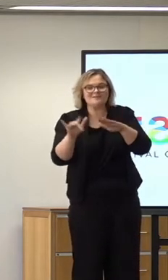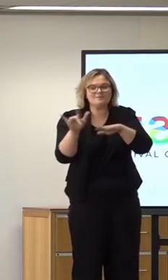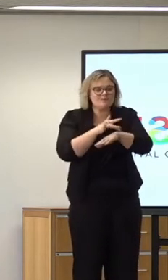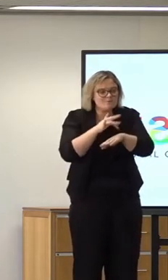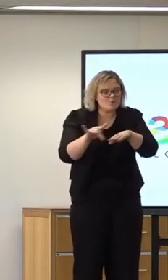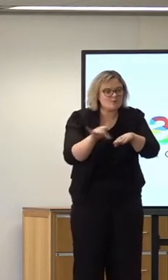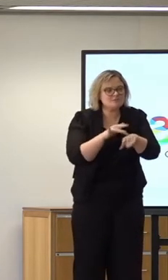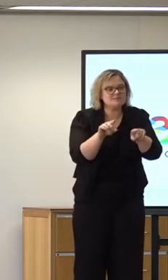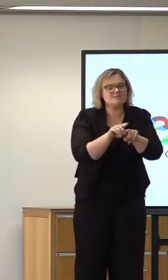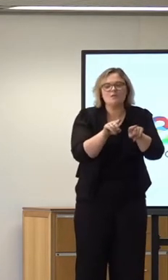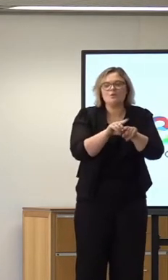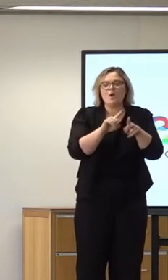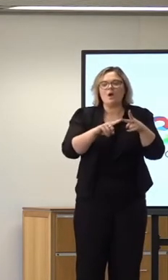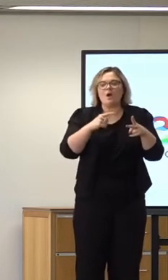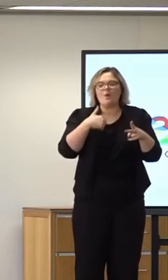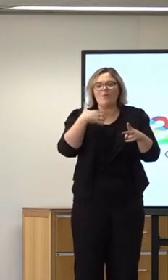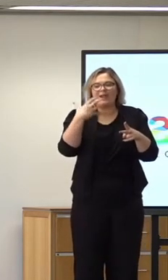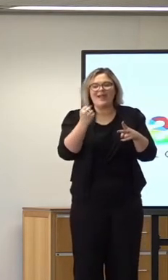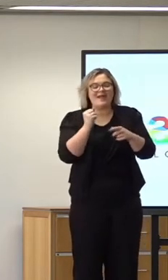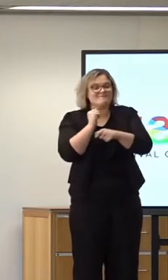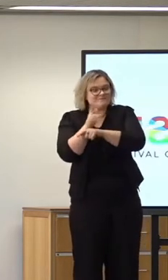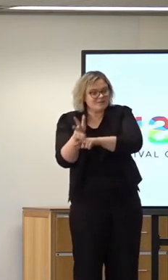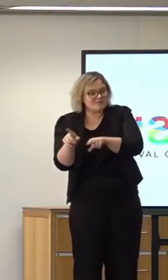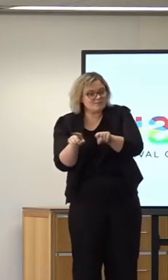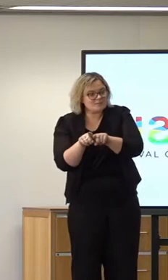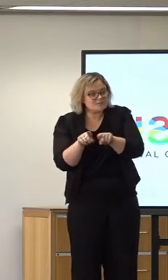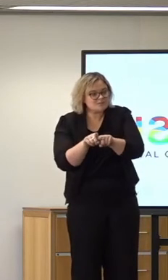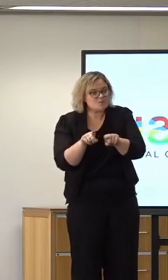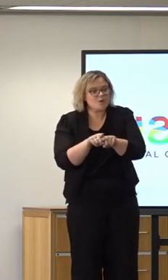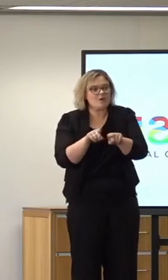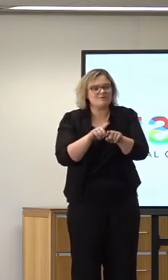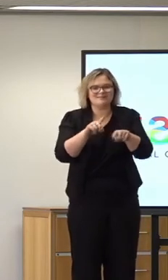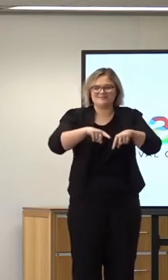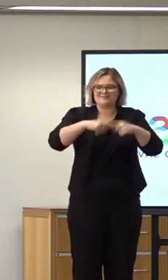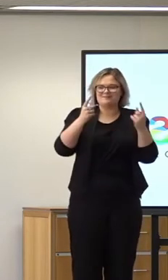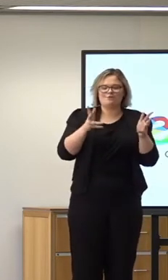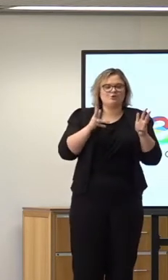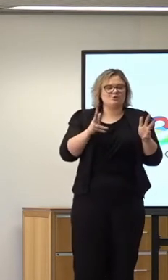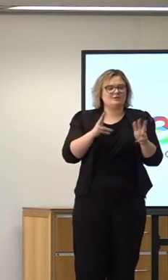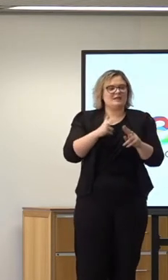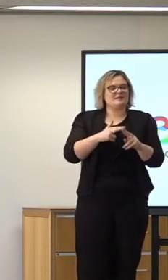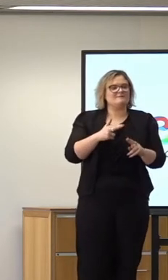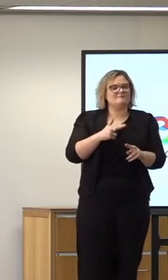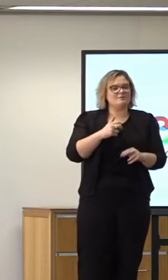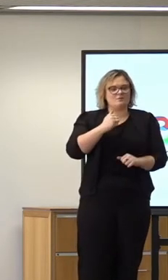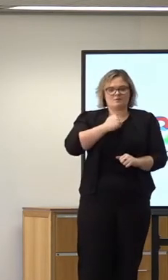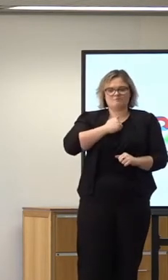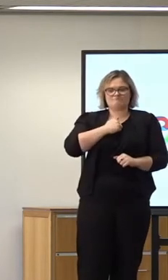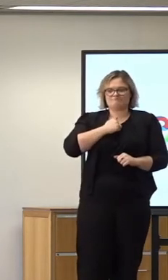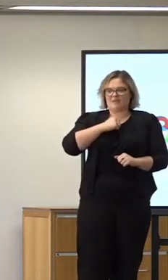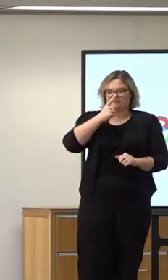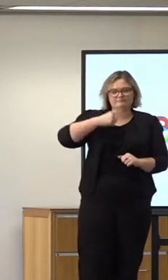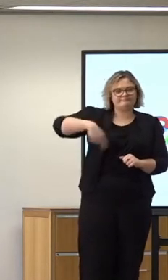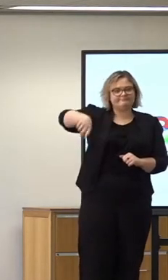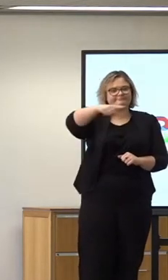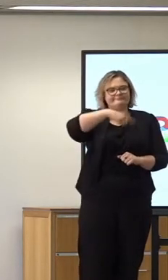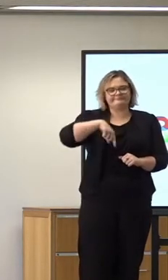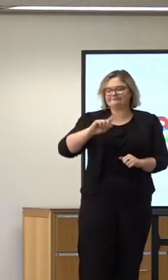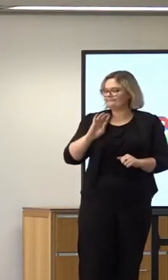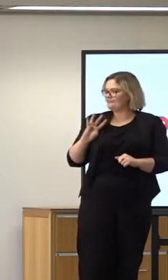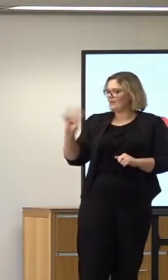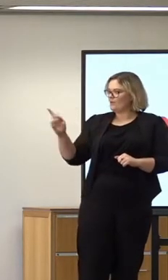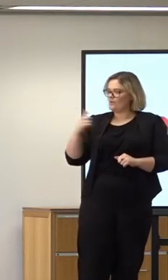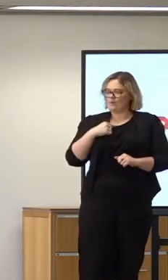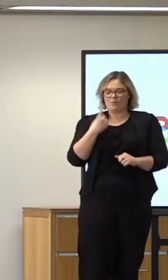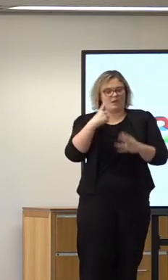also have works in development in our space as well, which is something that's quite different and unique for I guess the representatives here today on this